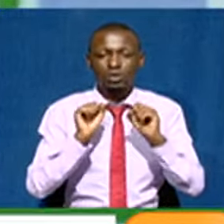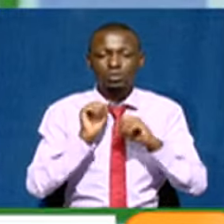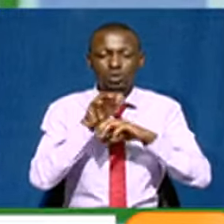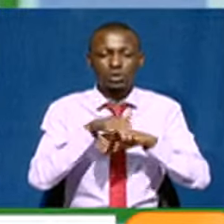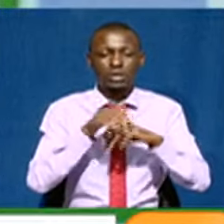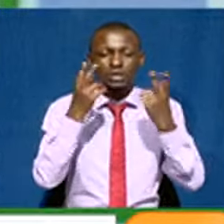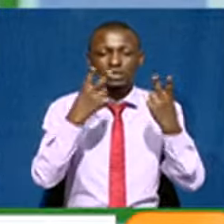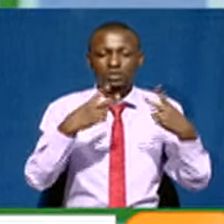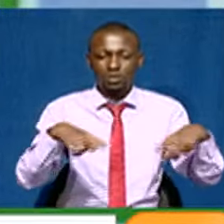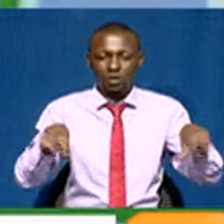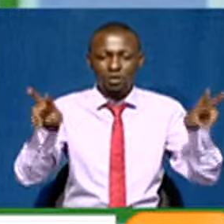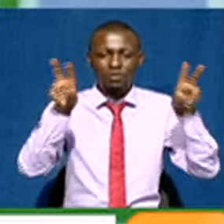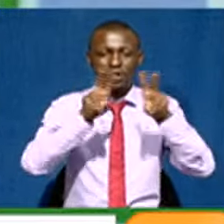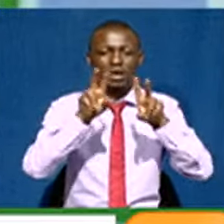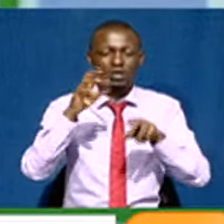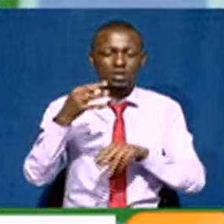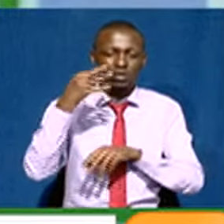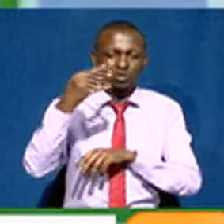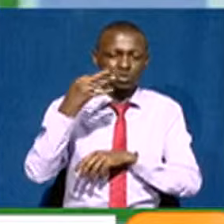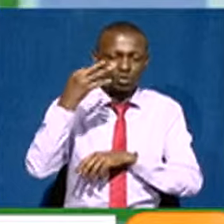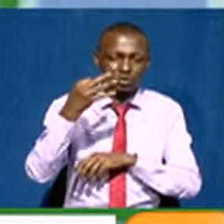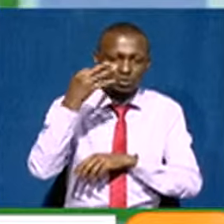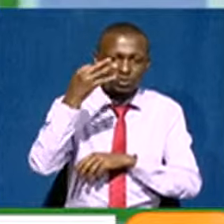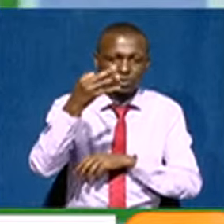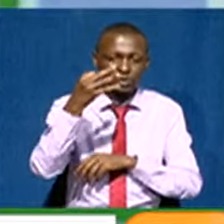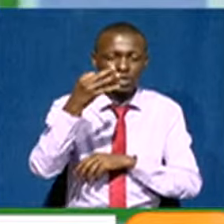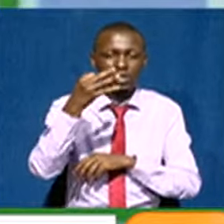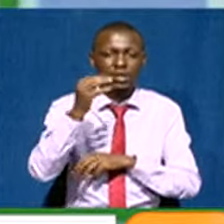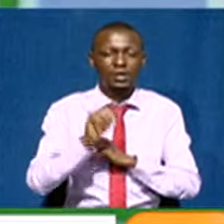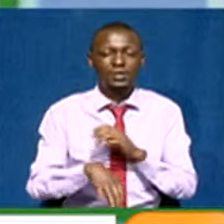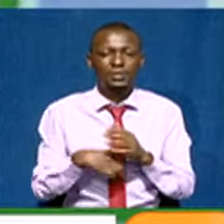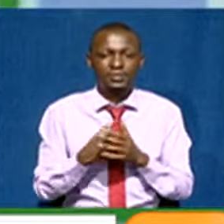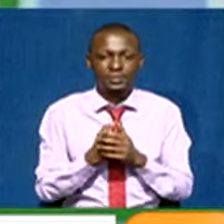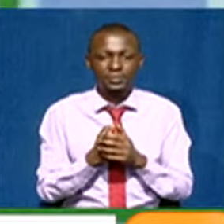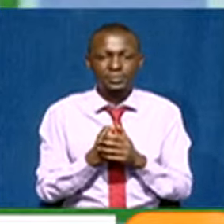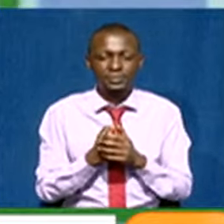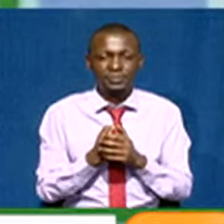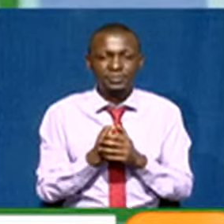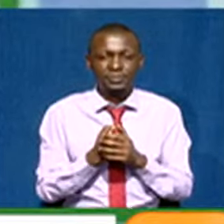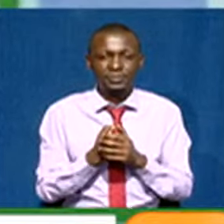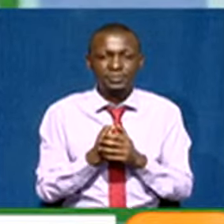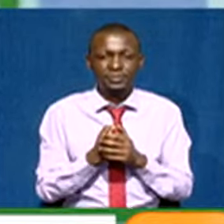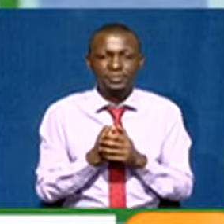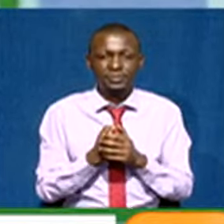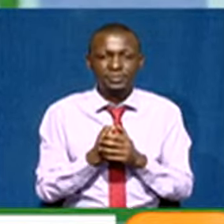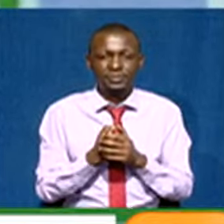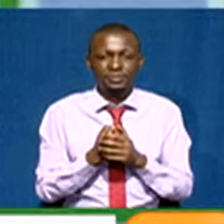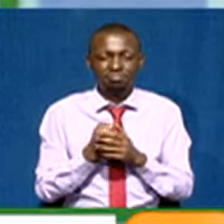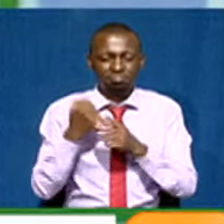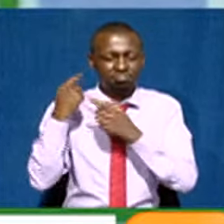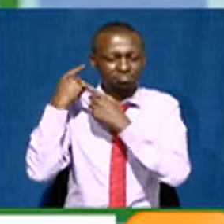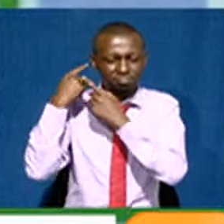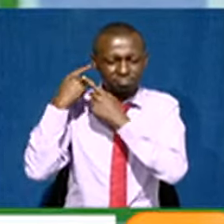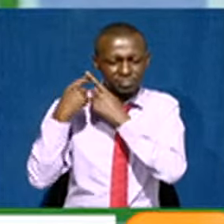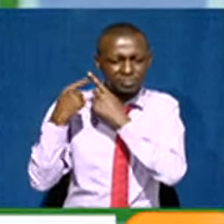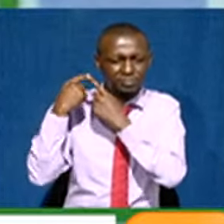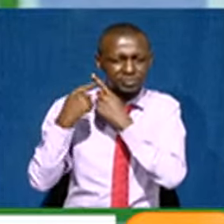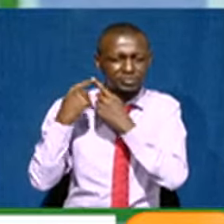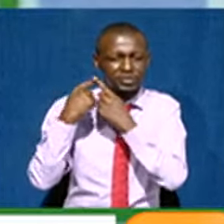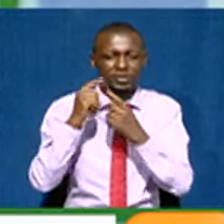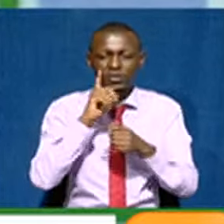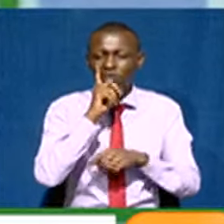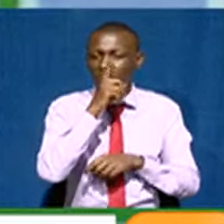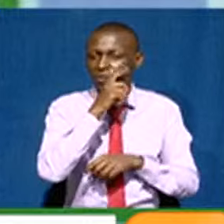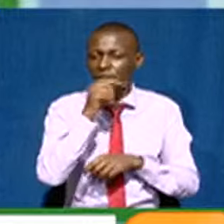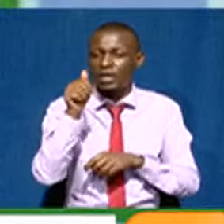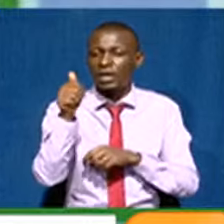long-term value, in the context of, having them go through an experience that they would also tell the